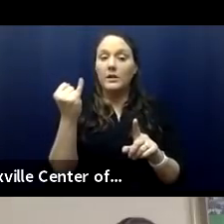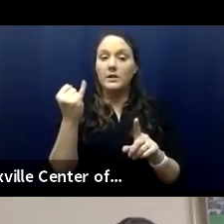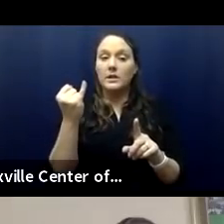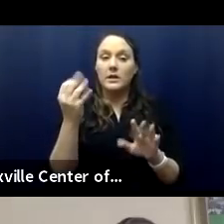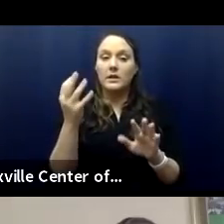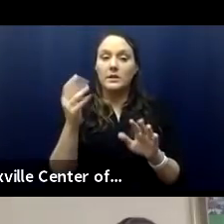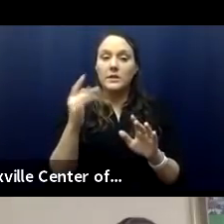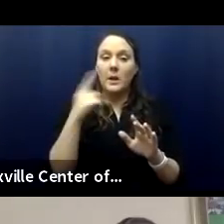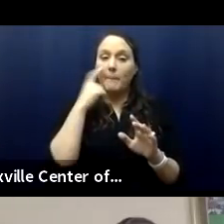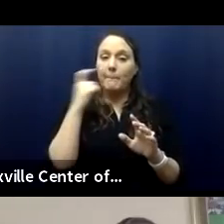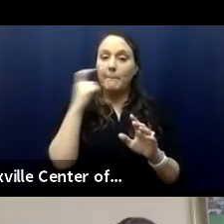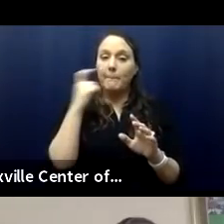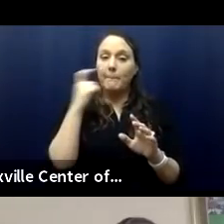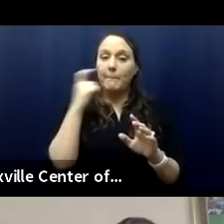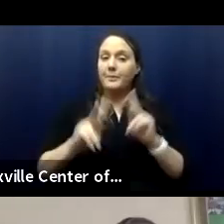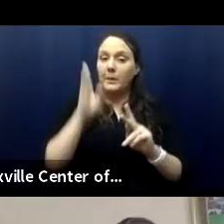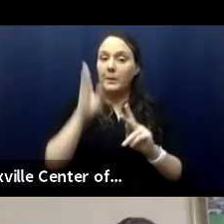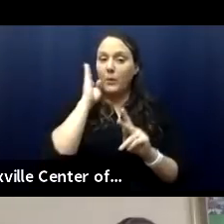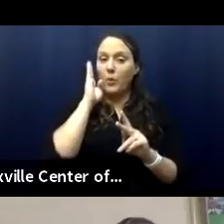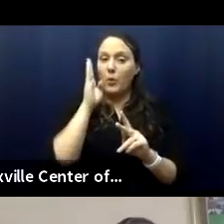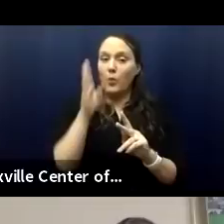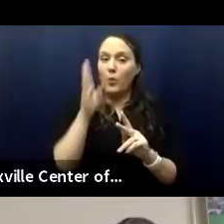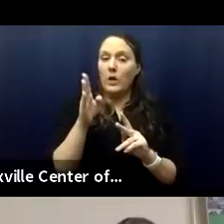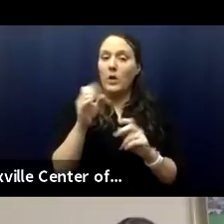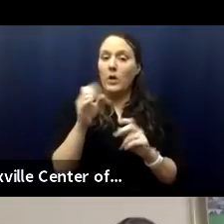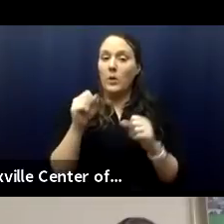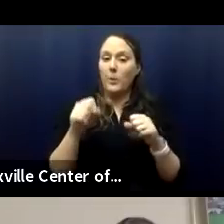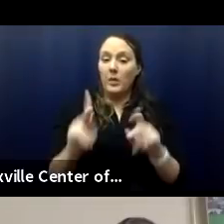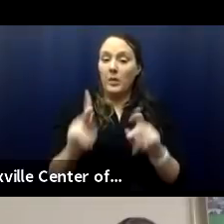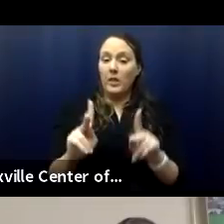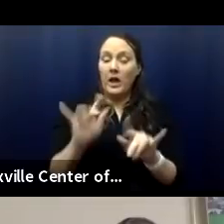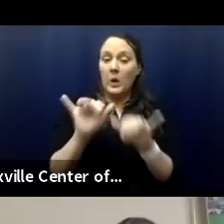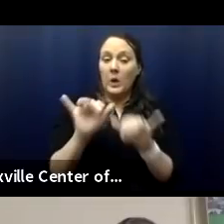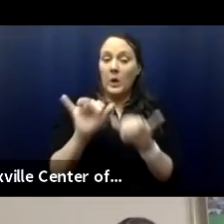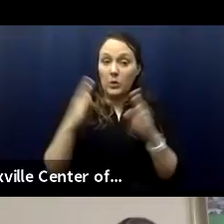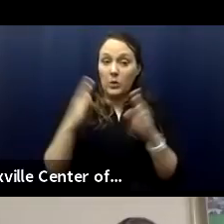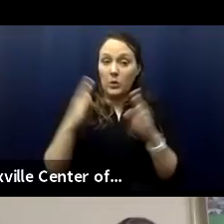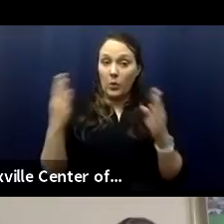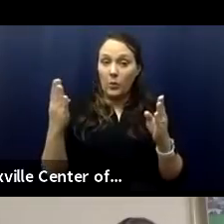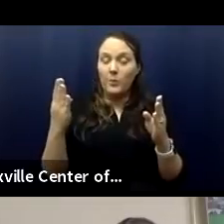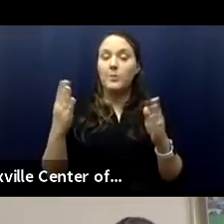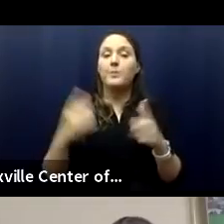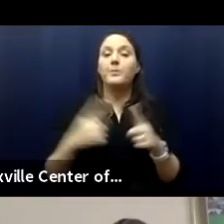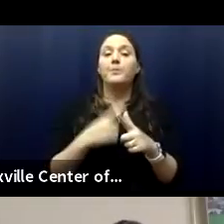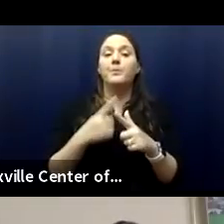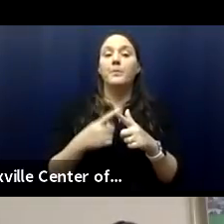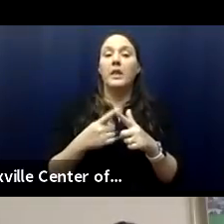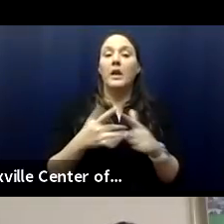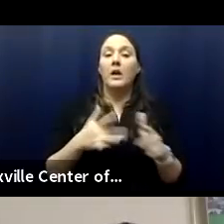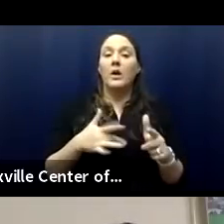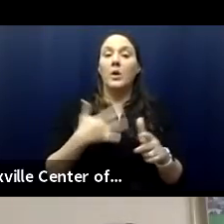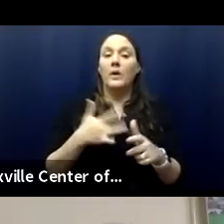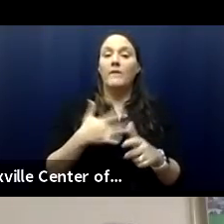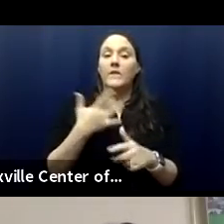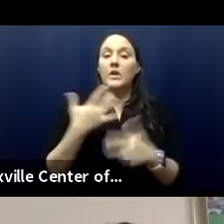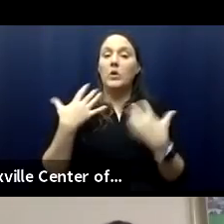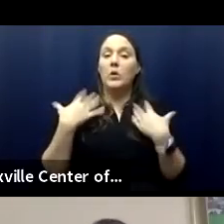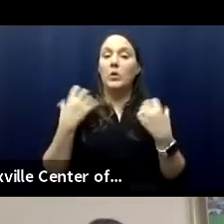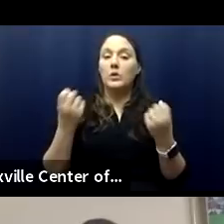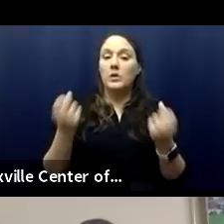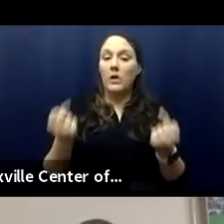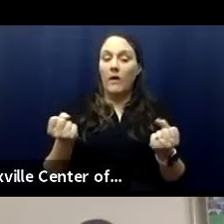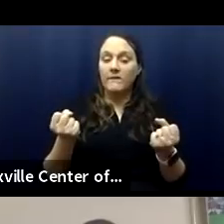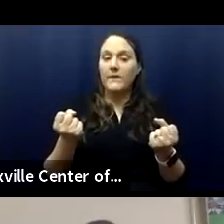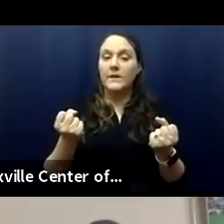because people will have been able to remain open, that we feel confident that the level